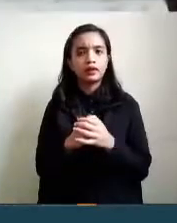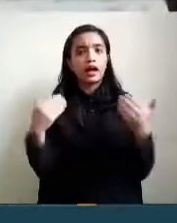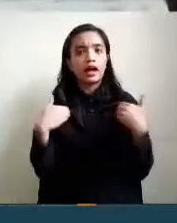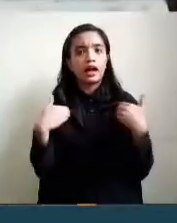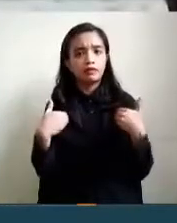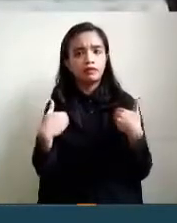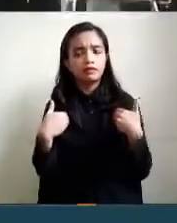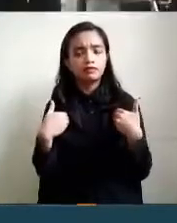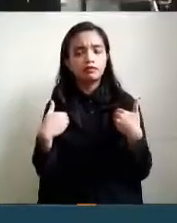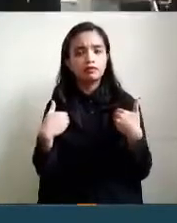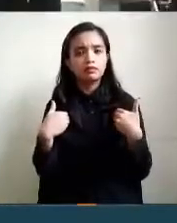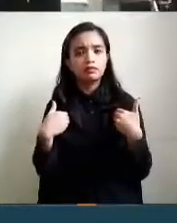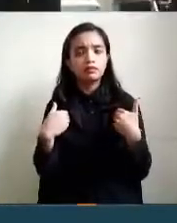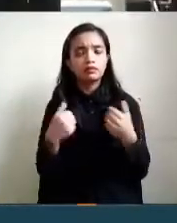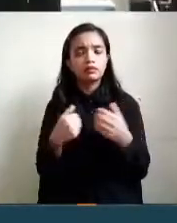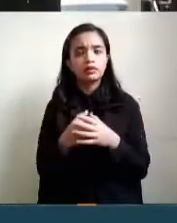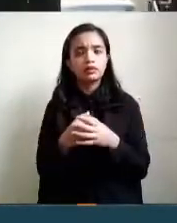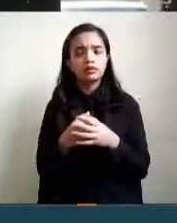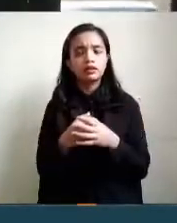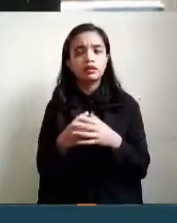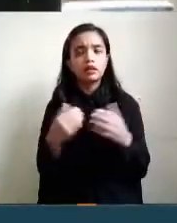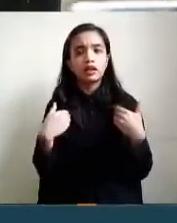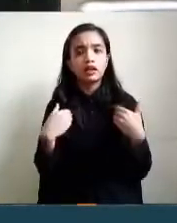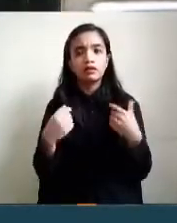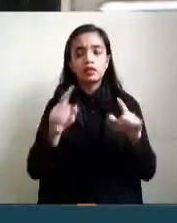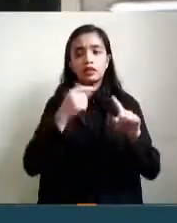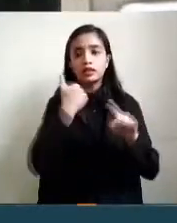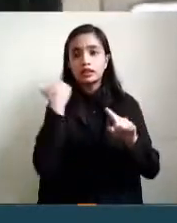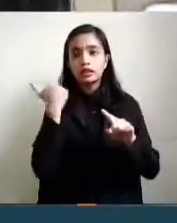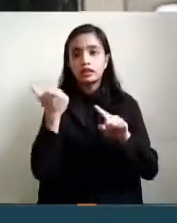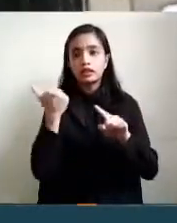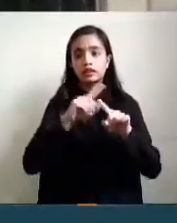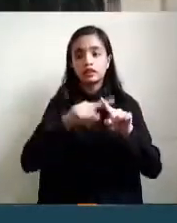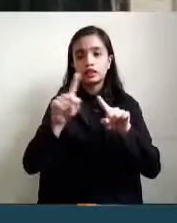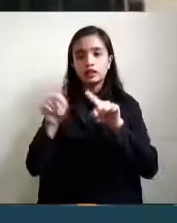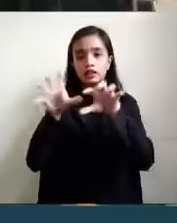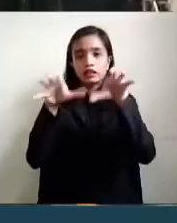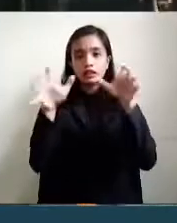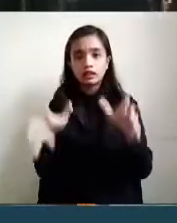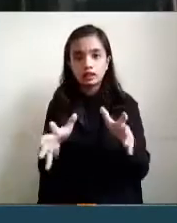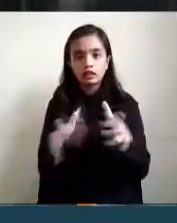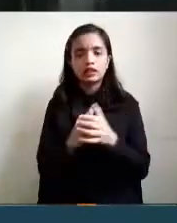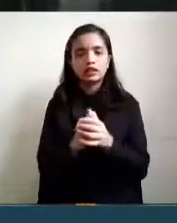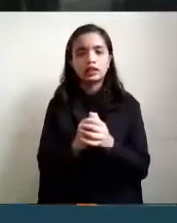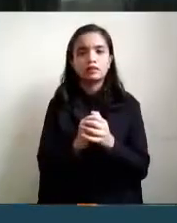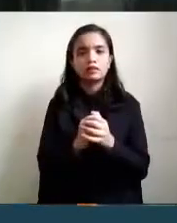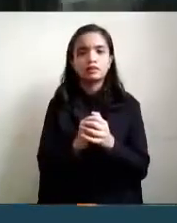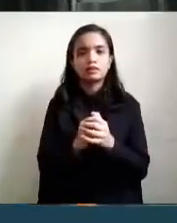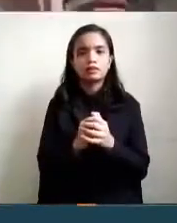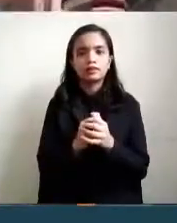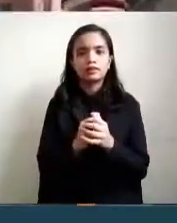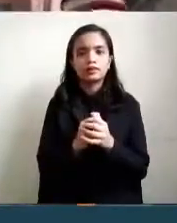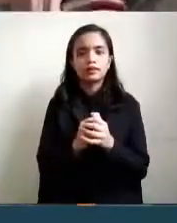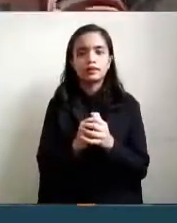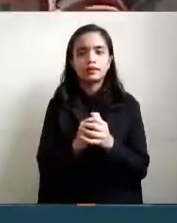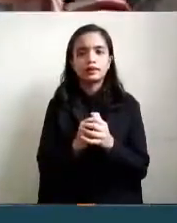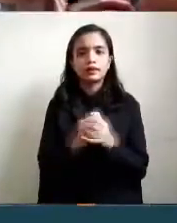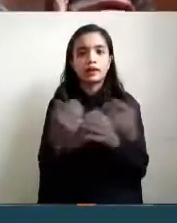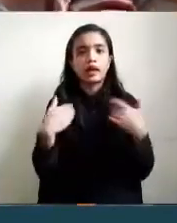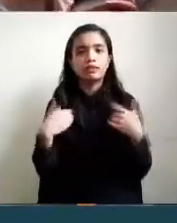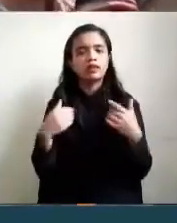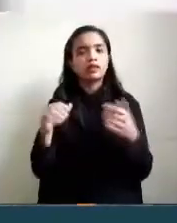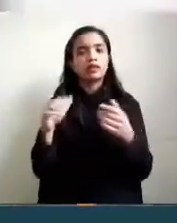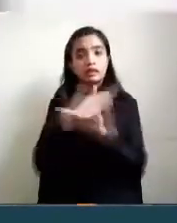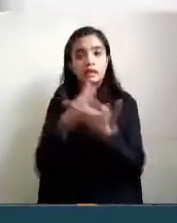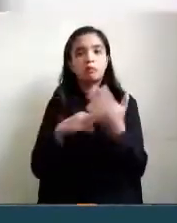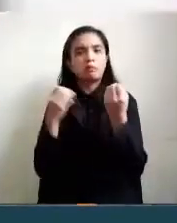unfortunately being in the front line. Many of them, I understand, also contracted the infection.